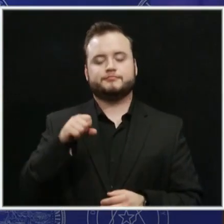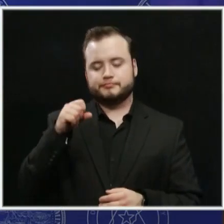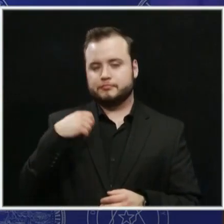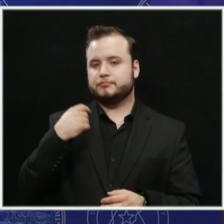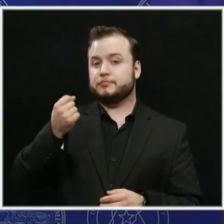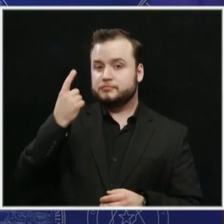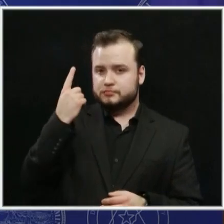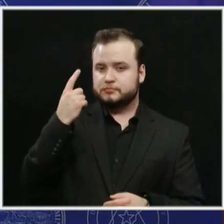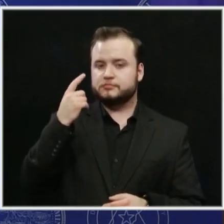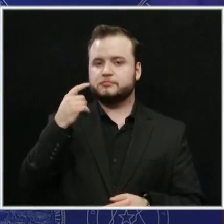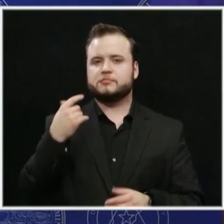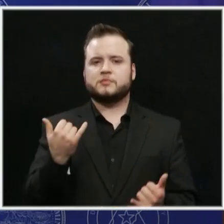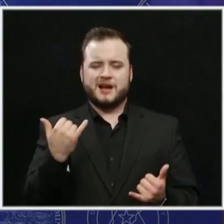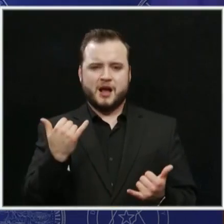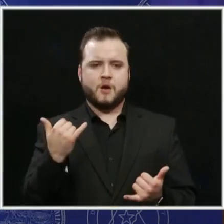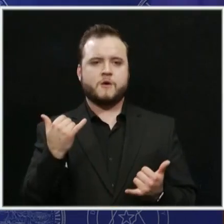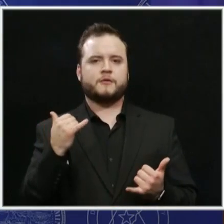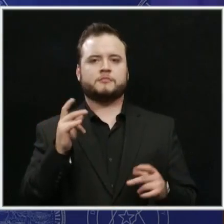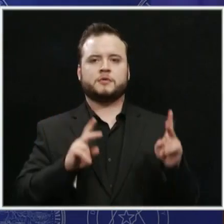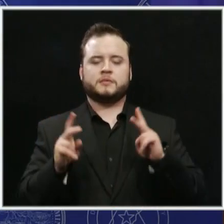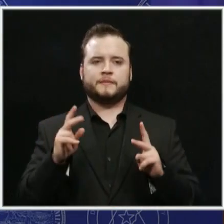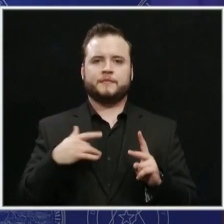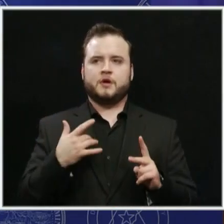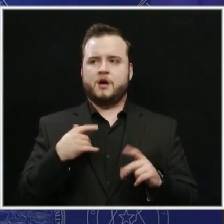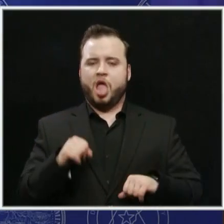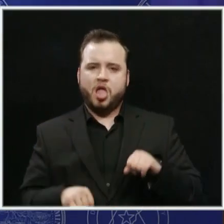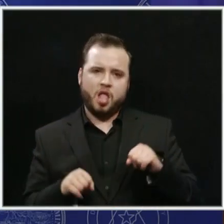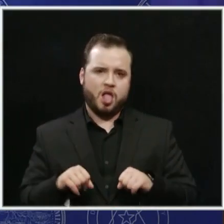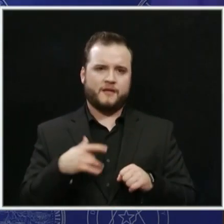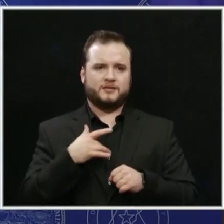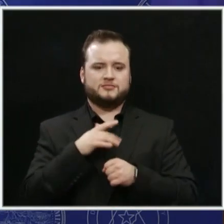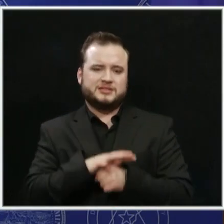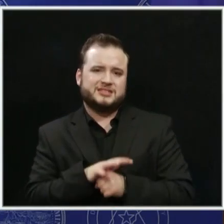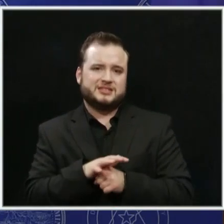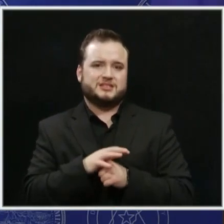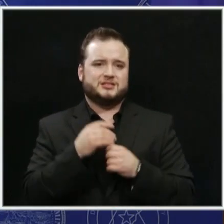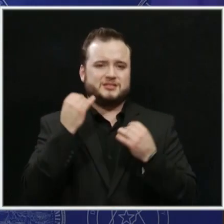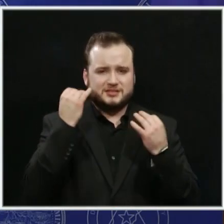this situation. We try and get you out the information as quickly as we can,